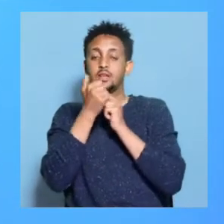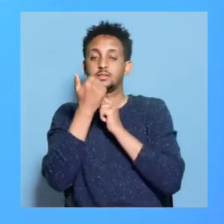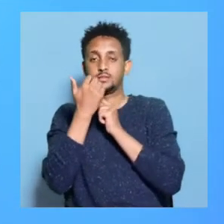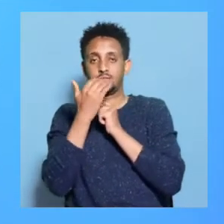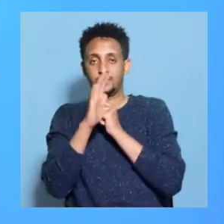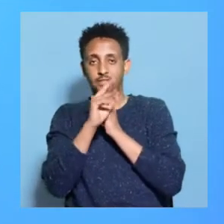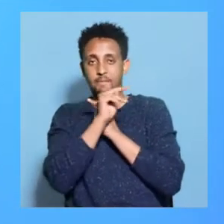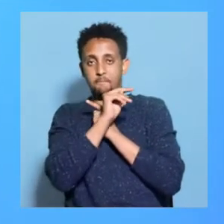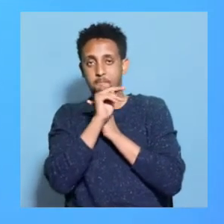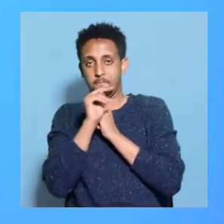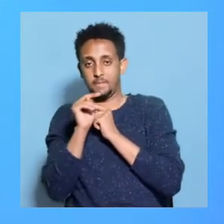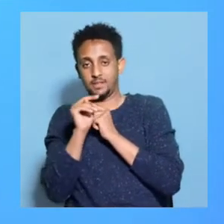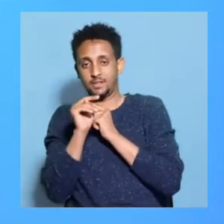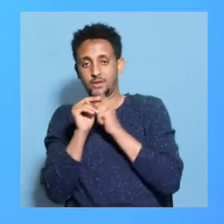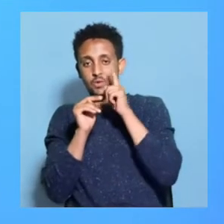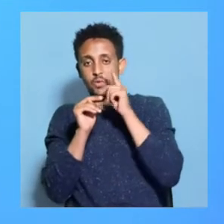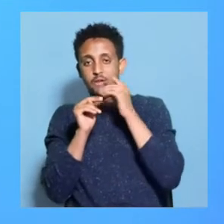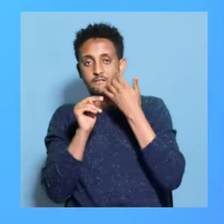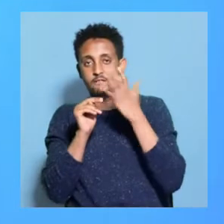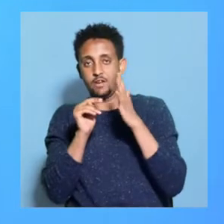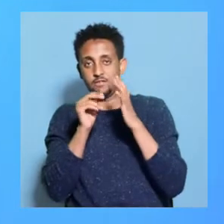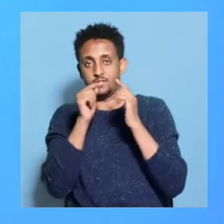15 meter, 15